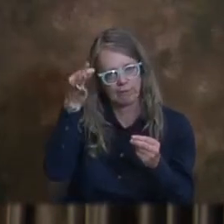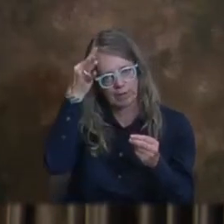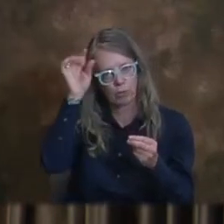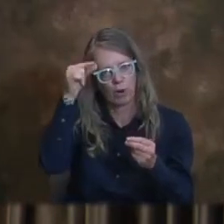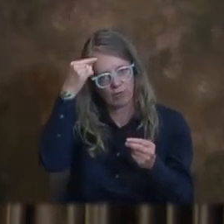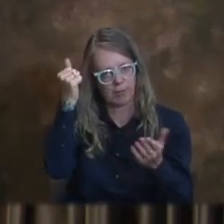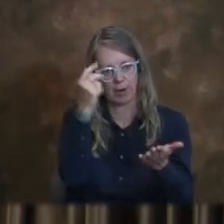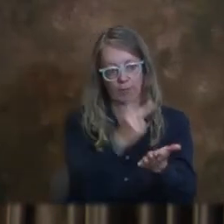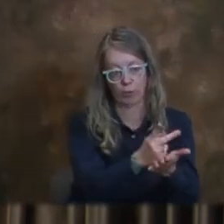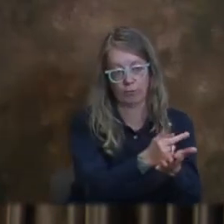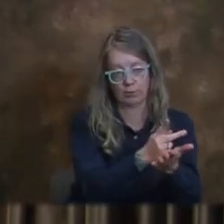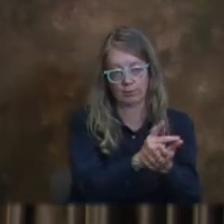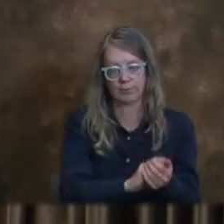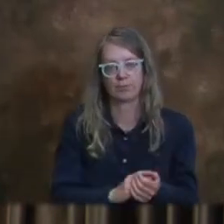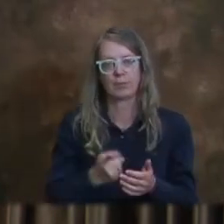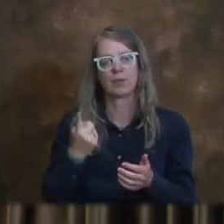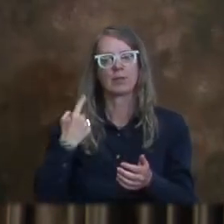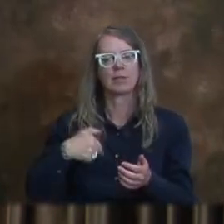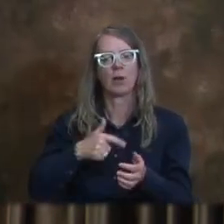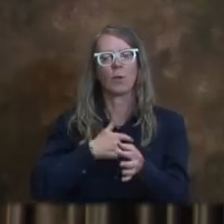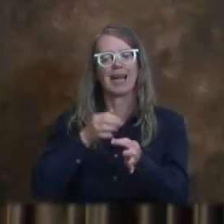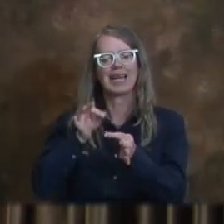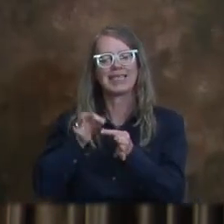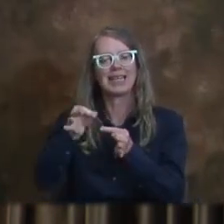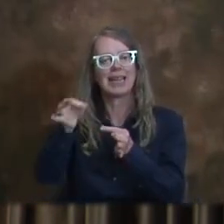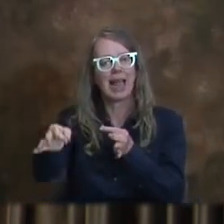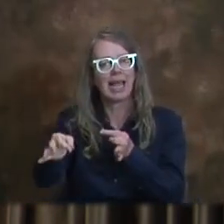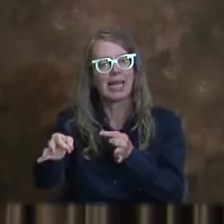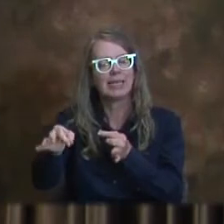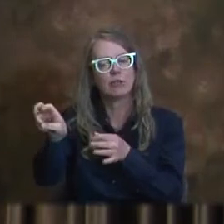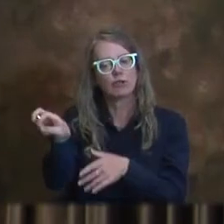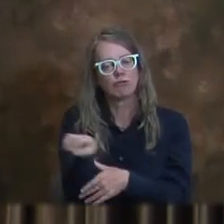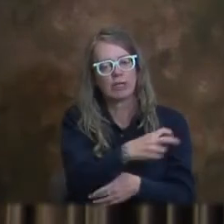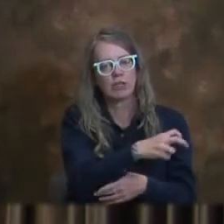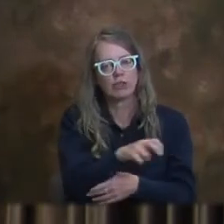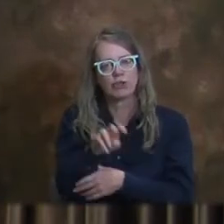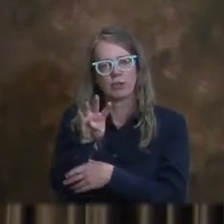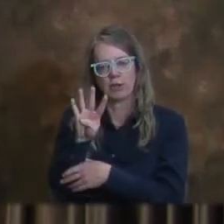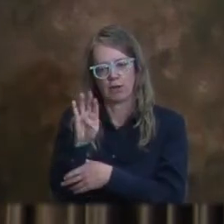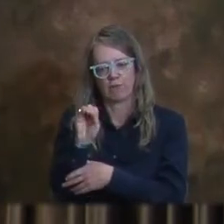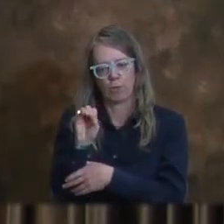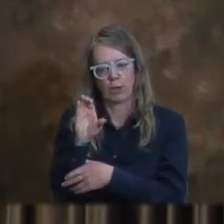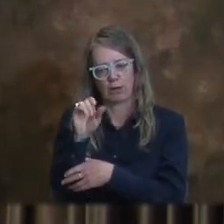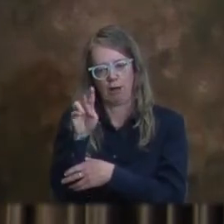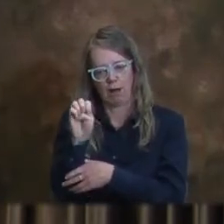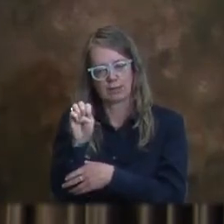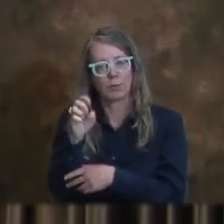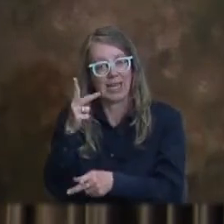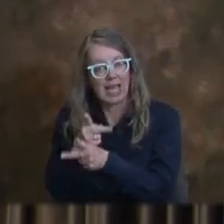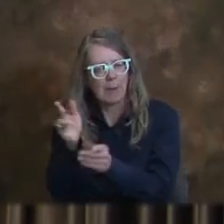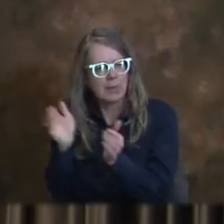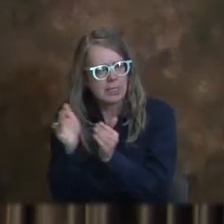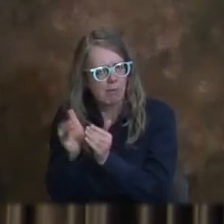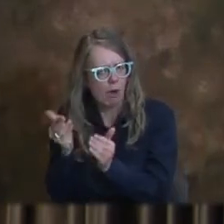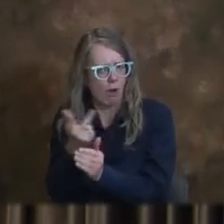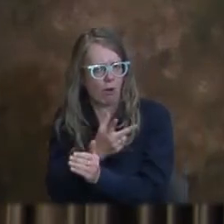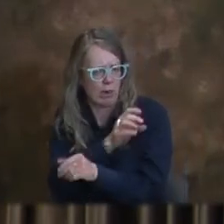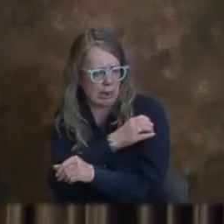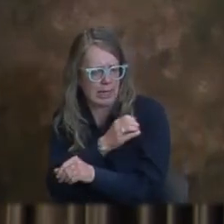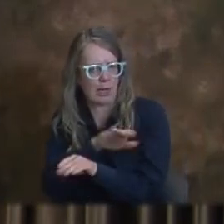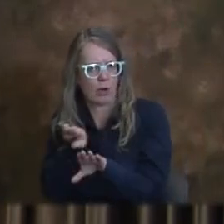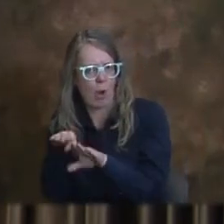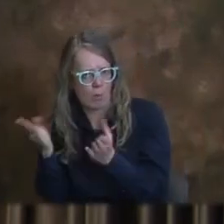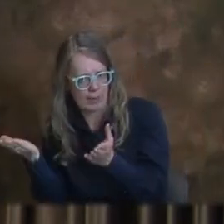our transition of the 40 Cox smaller mass vax clinic in anticipation of the 0 to 4, and now that we're hearing